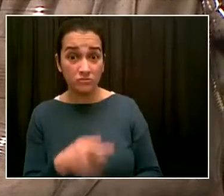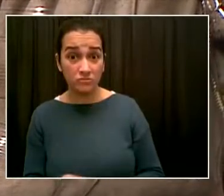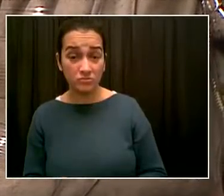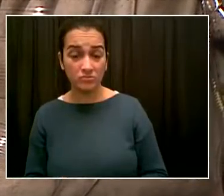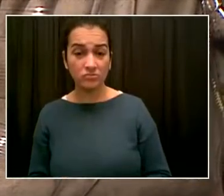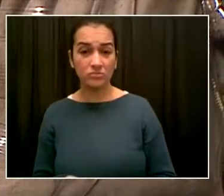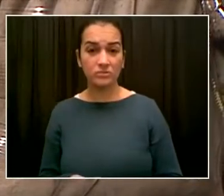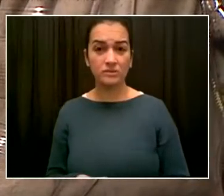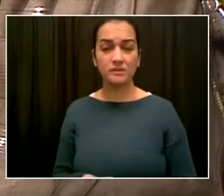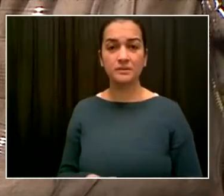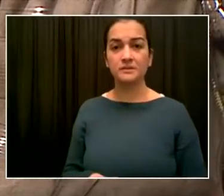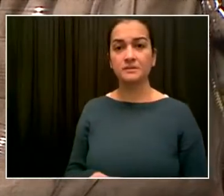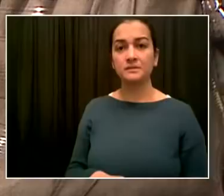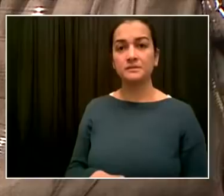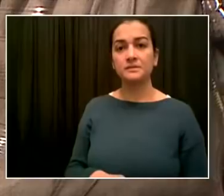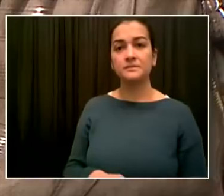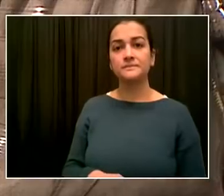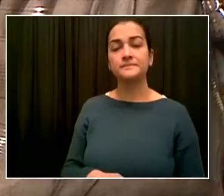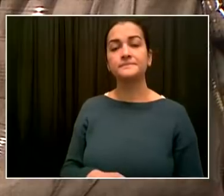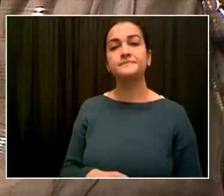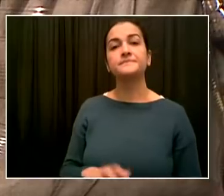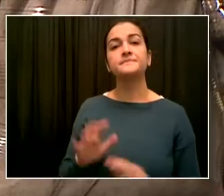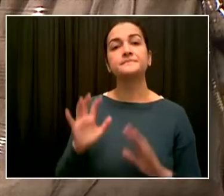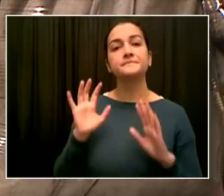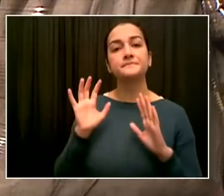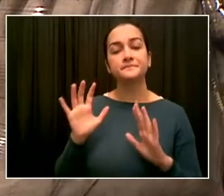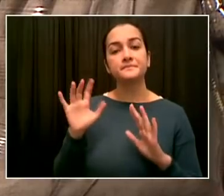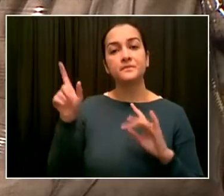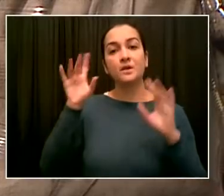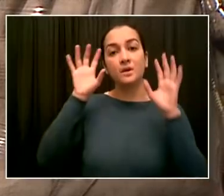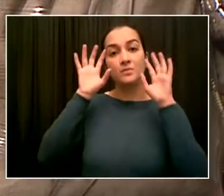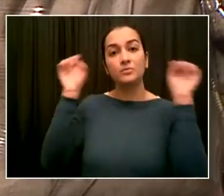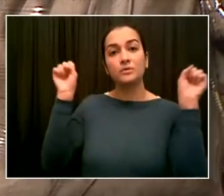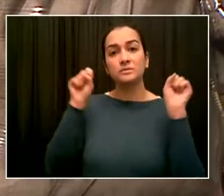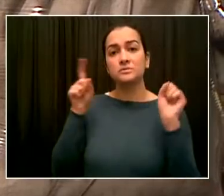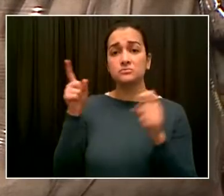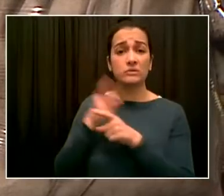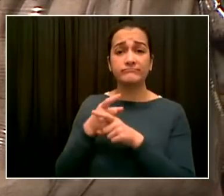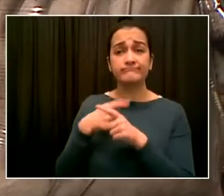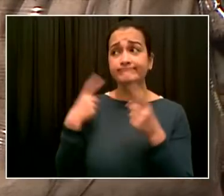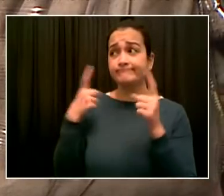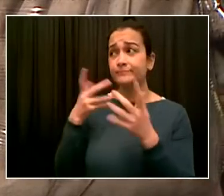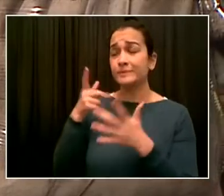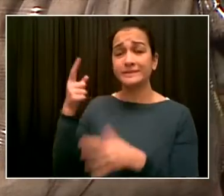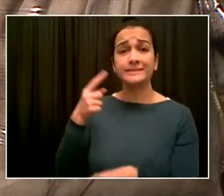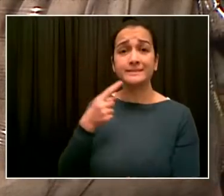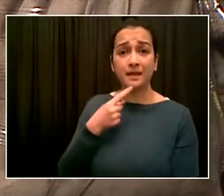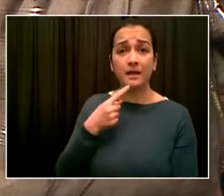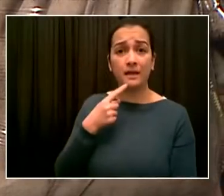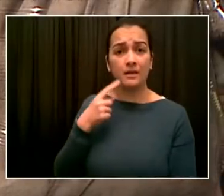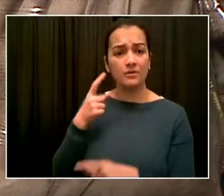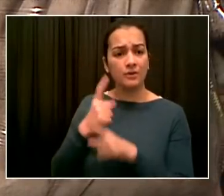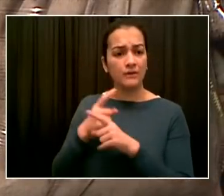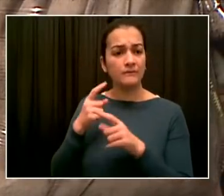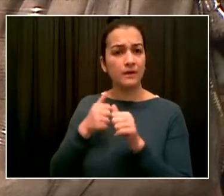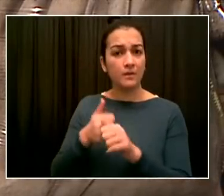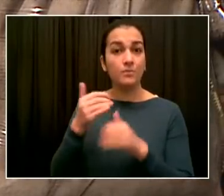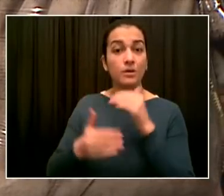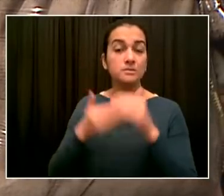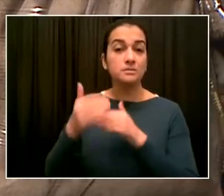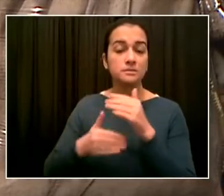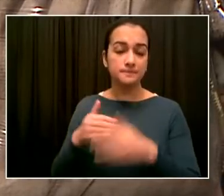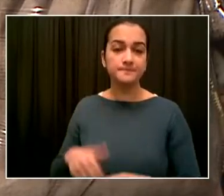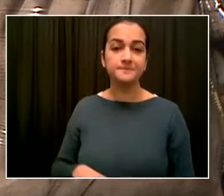to create forward motion for vaccination, and he's dealing with the limits of federal power